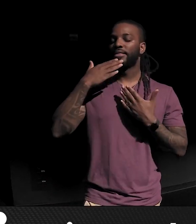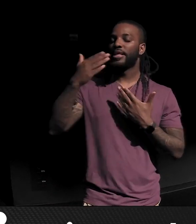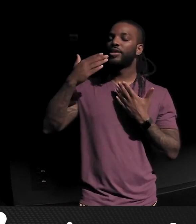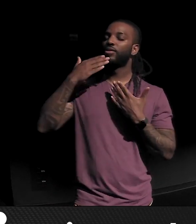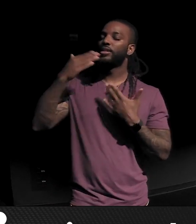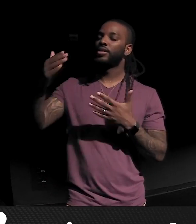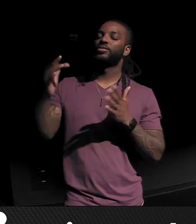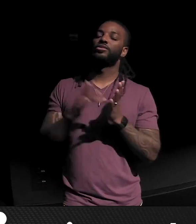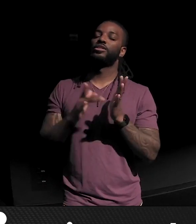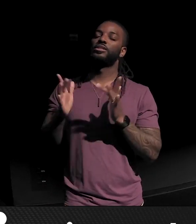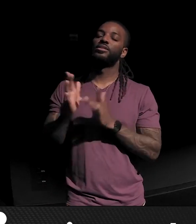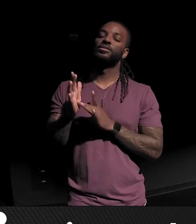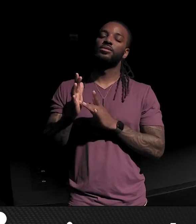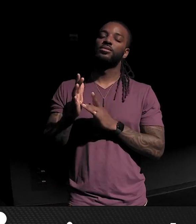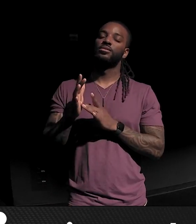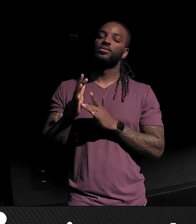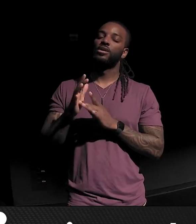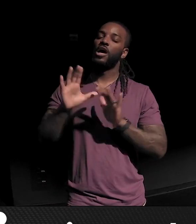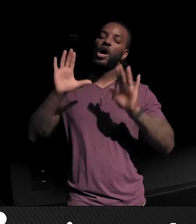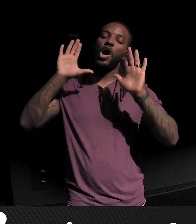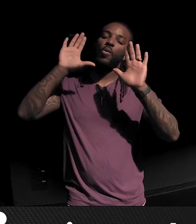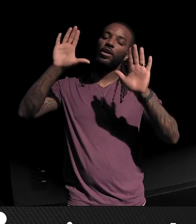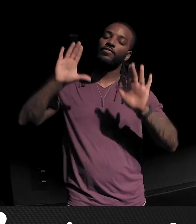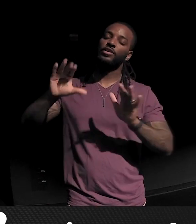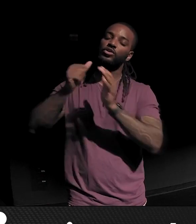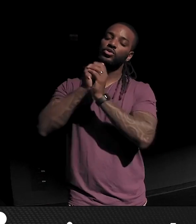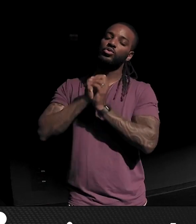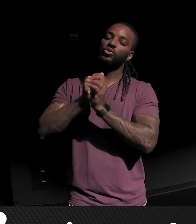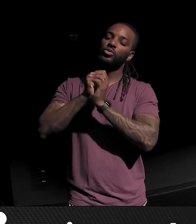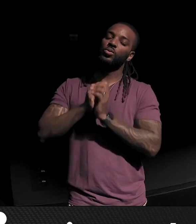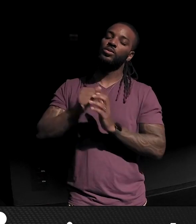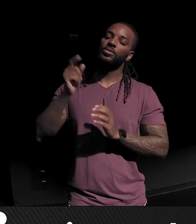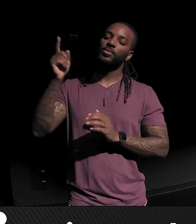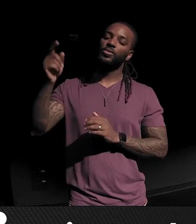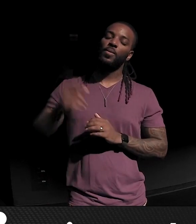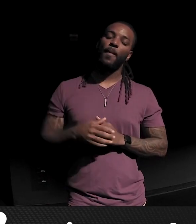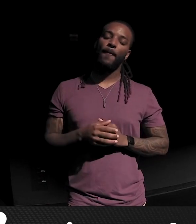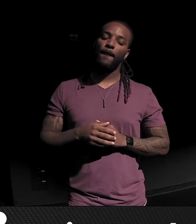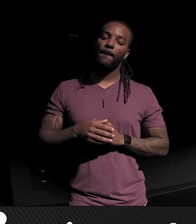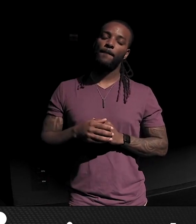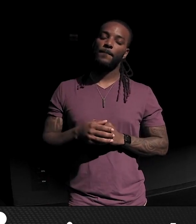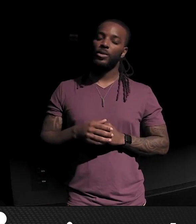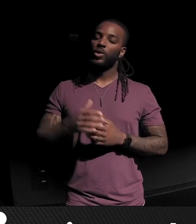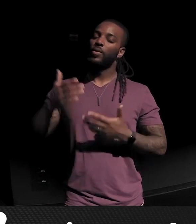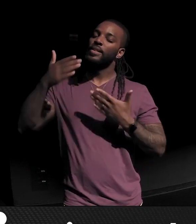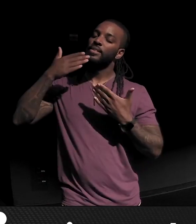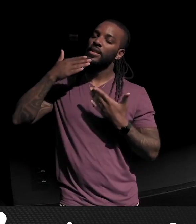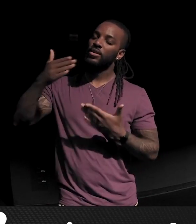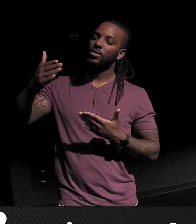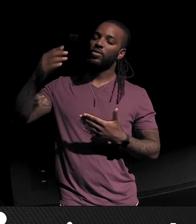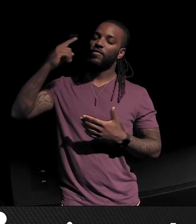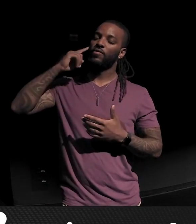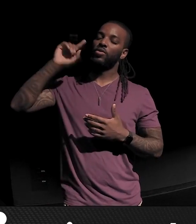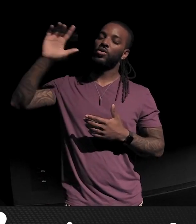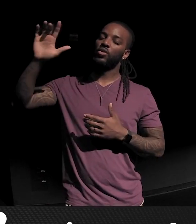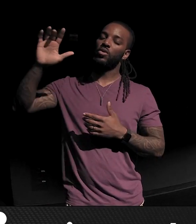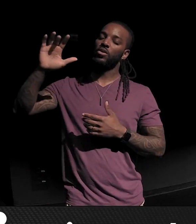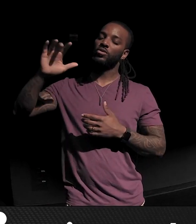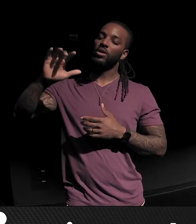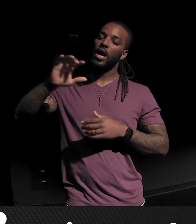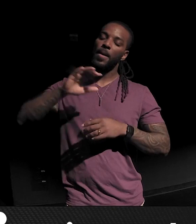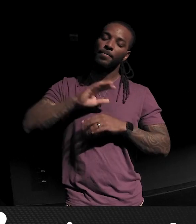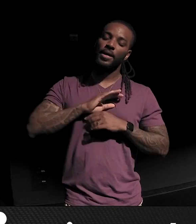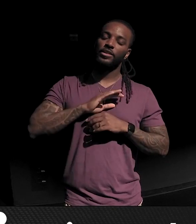you. How wonderful it is to worship you, Jesus. We thank you for your abundance and your generous